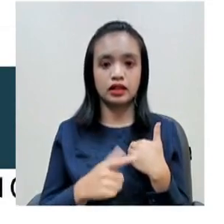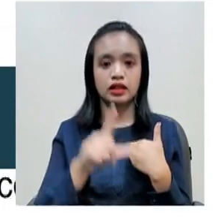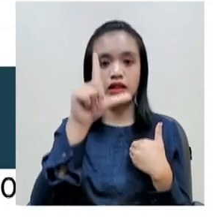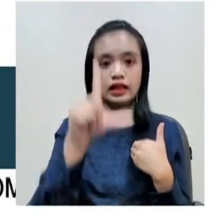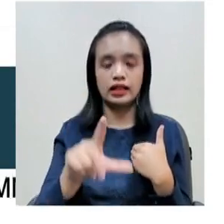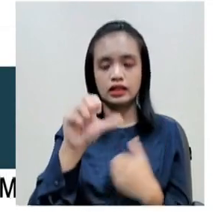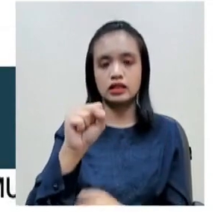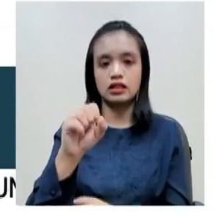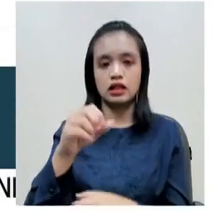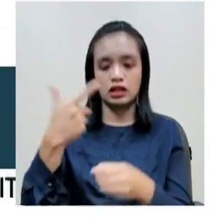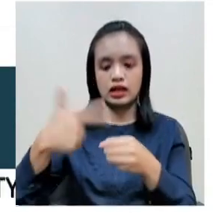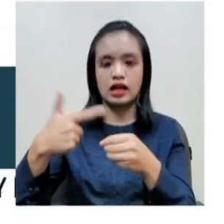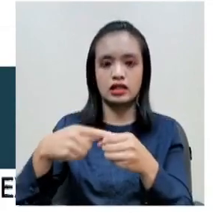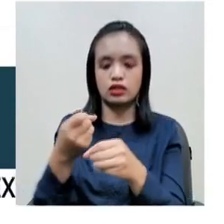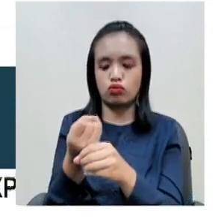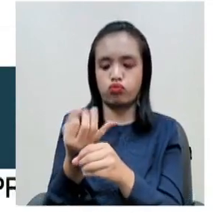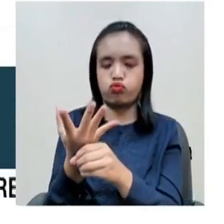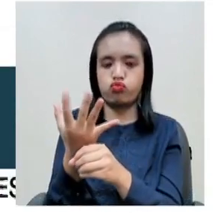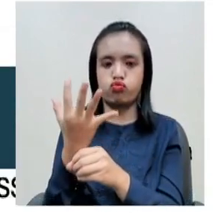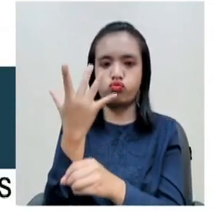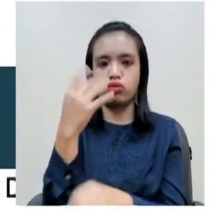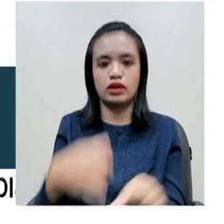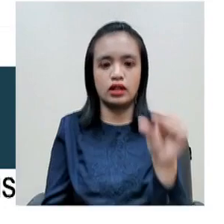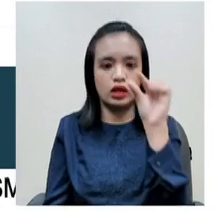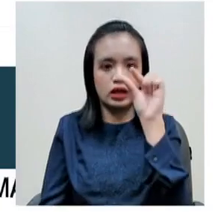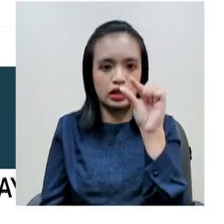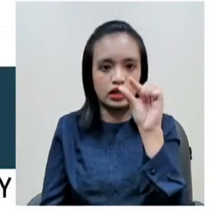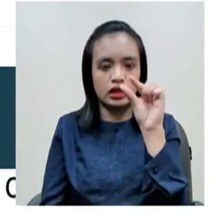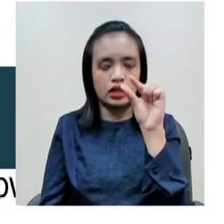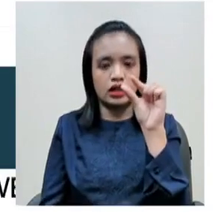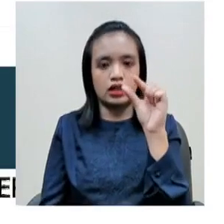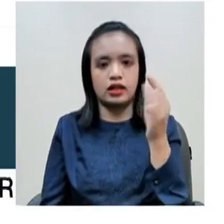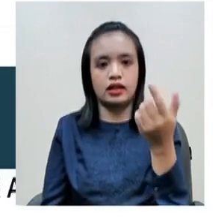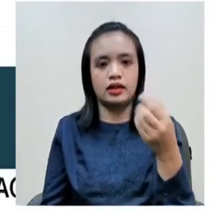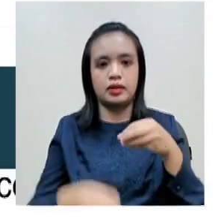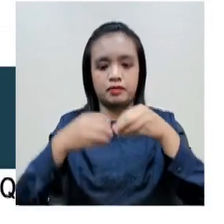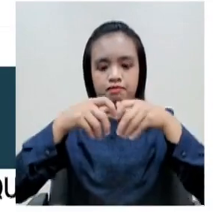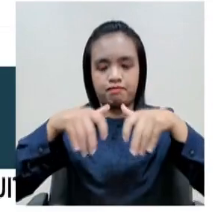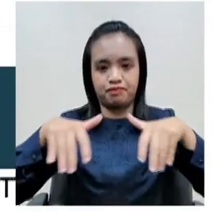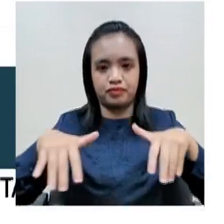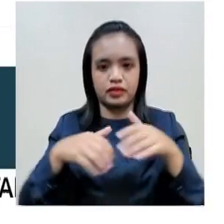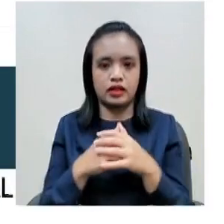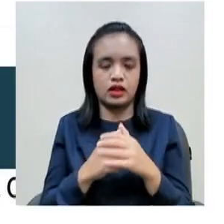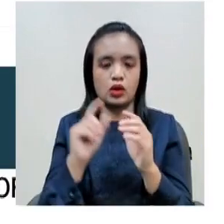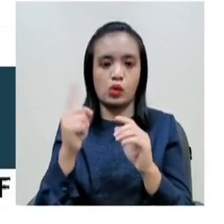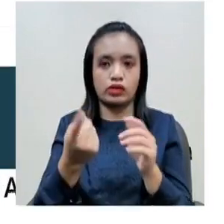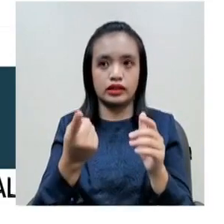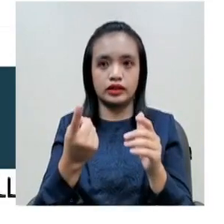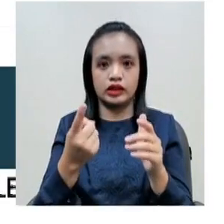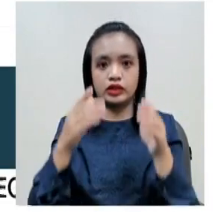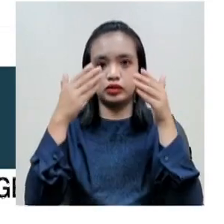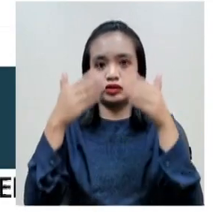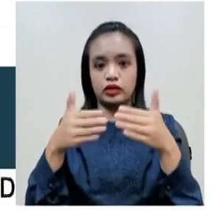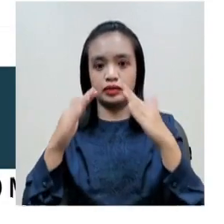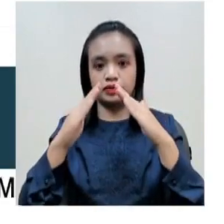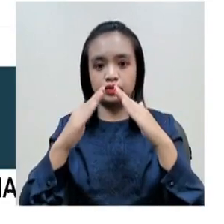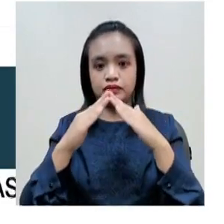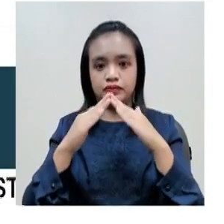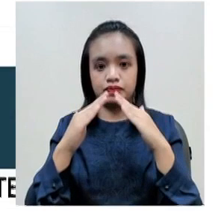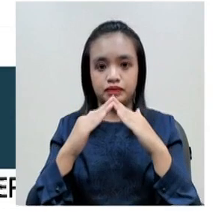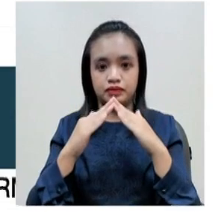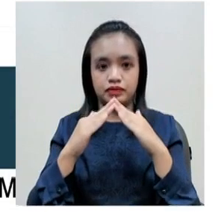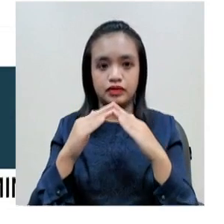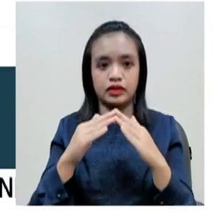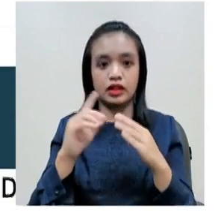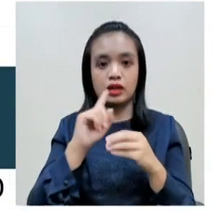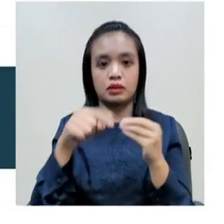SO2, minimal ground deformation, concentrated only at the top, at the upper slopes